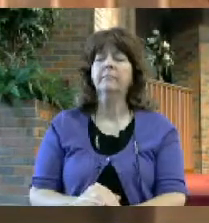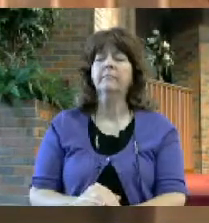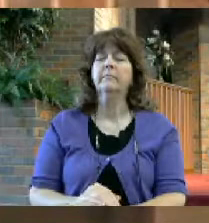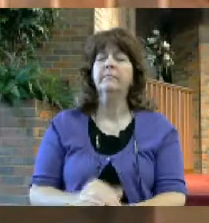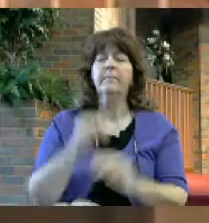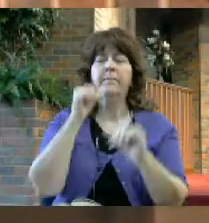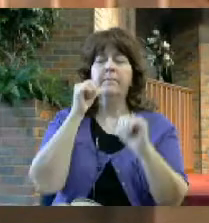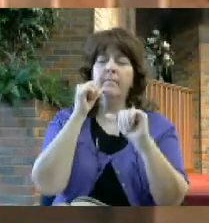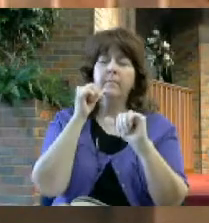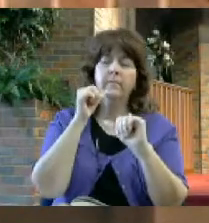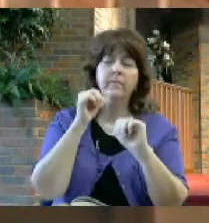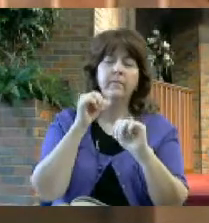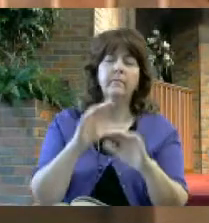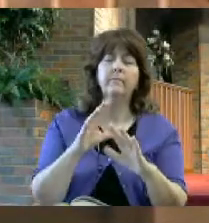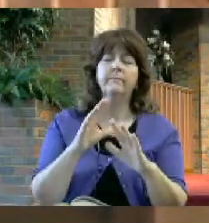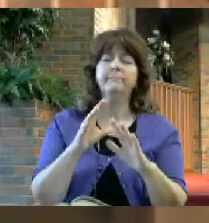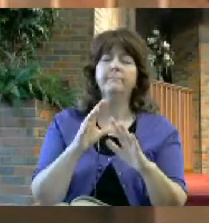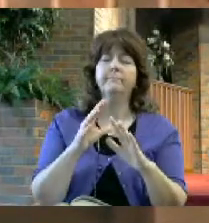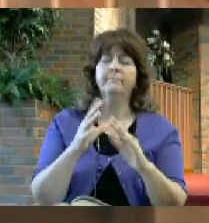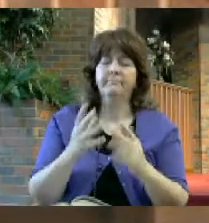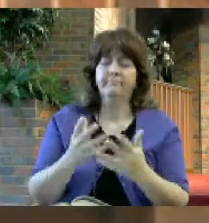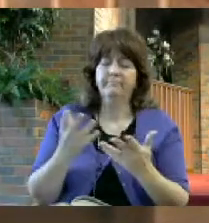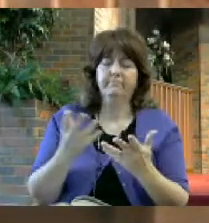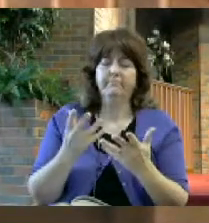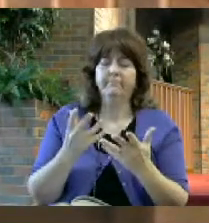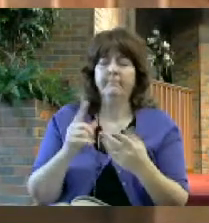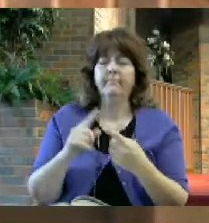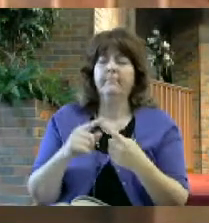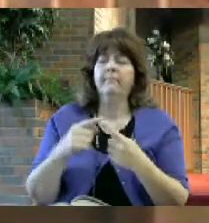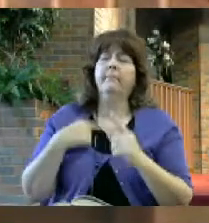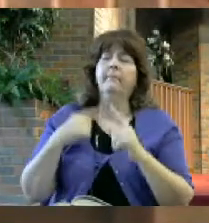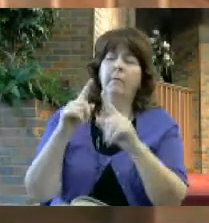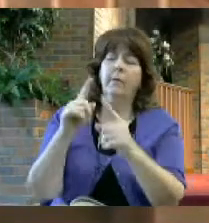learn in our Bible classes, and now